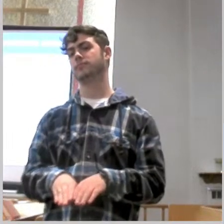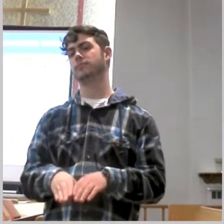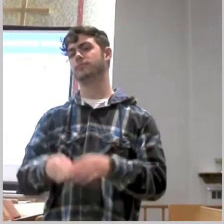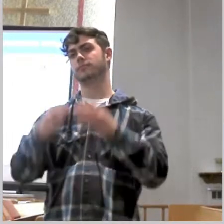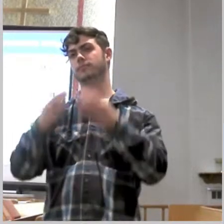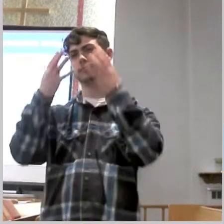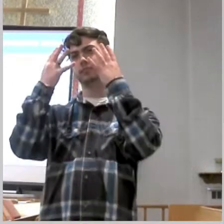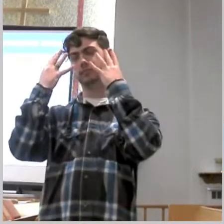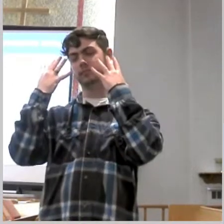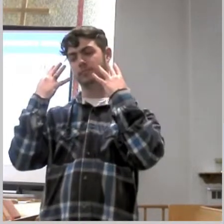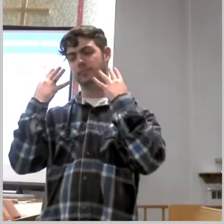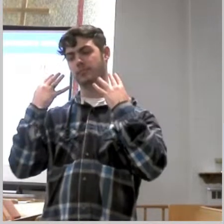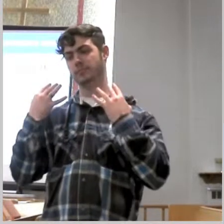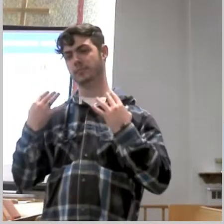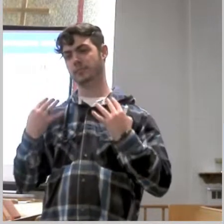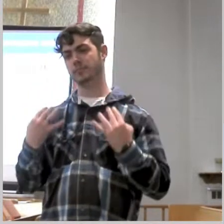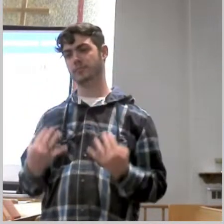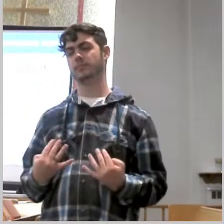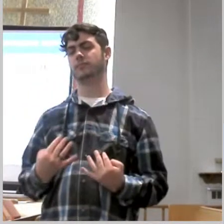feet,